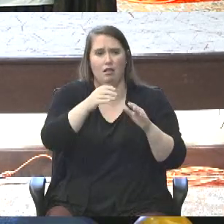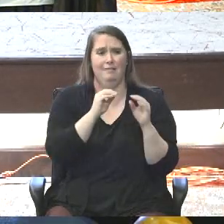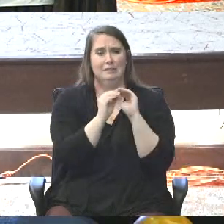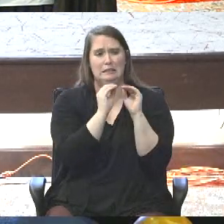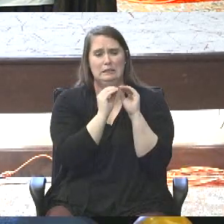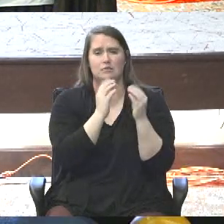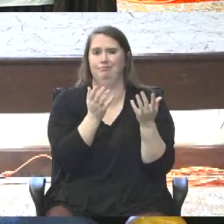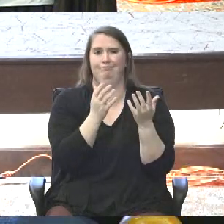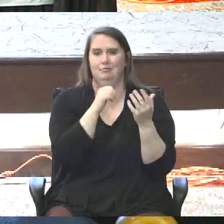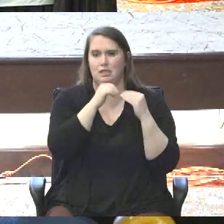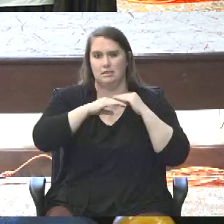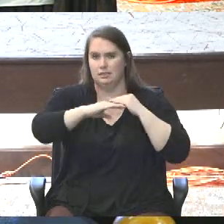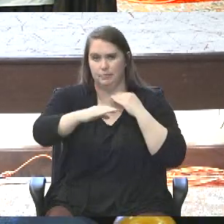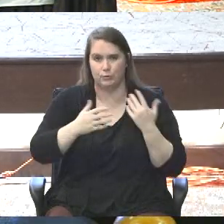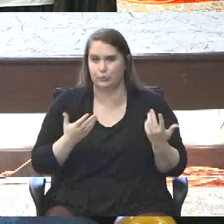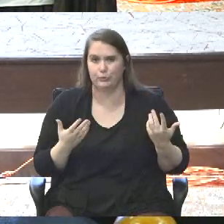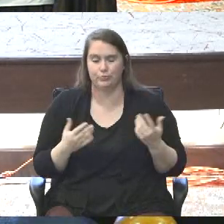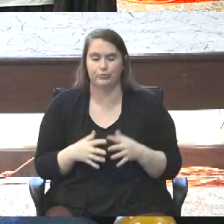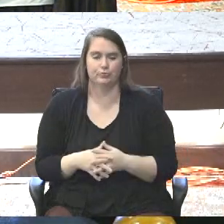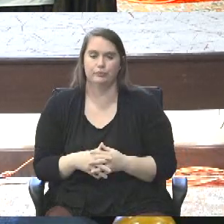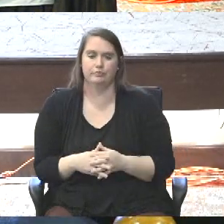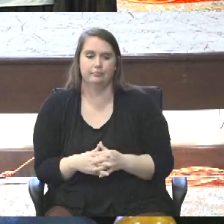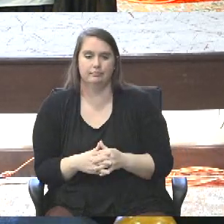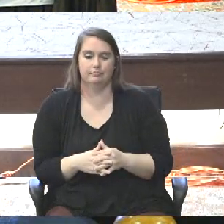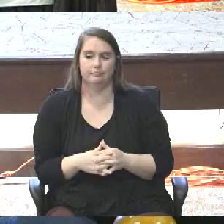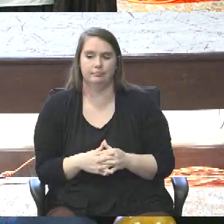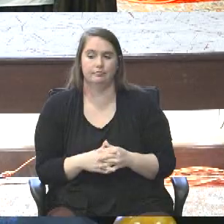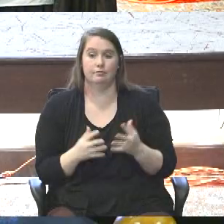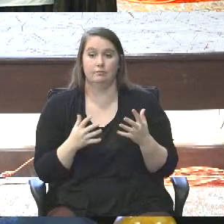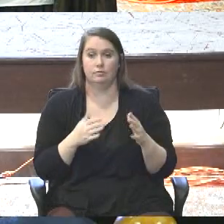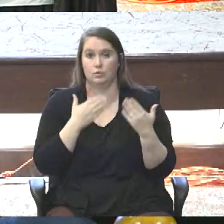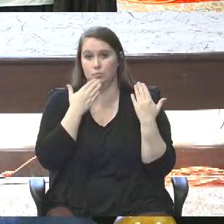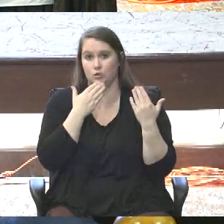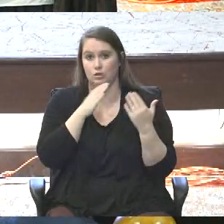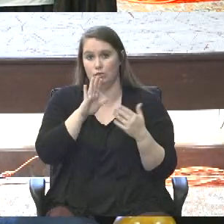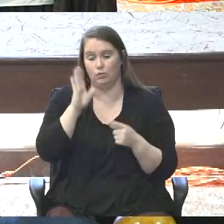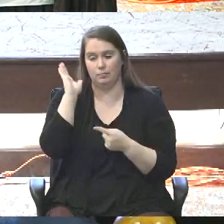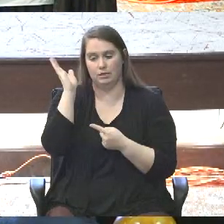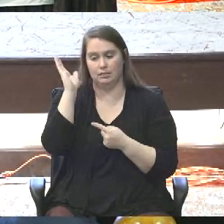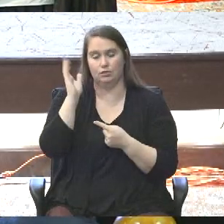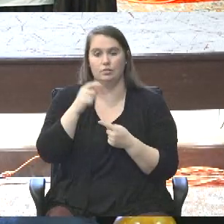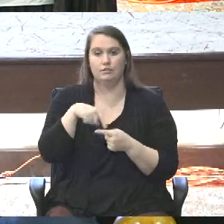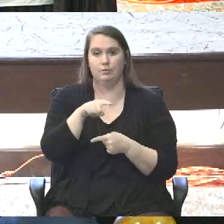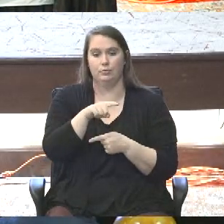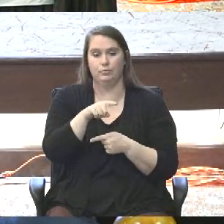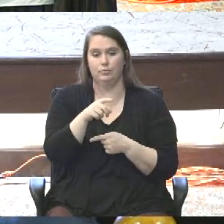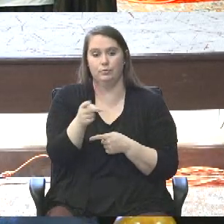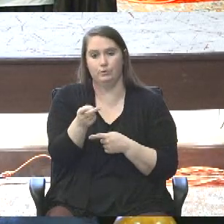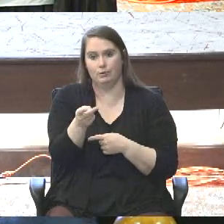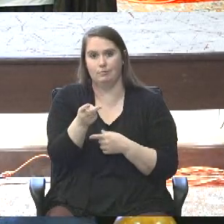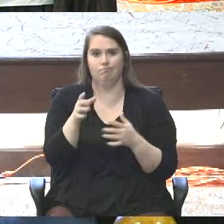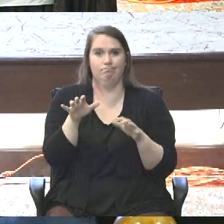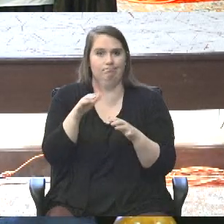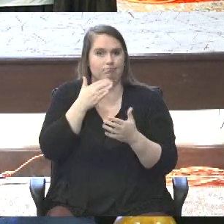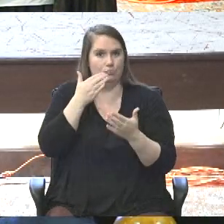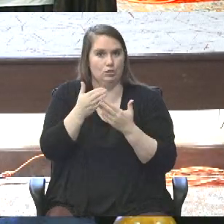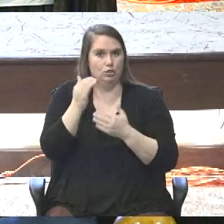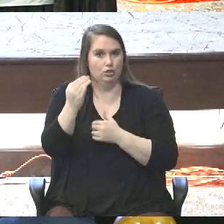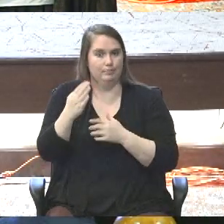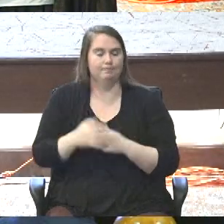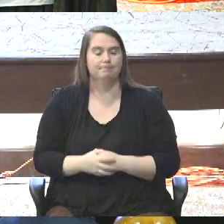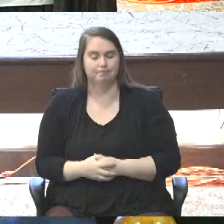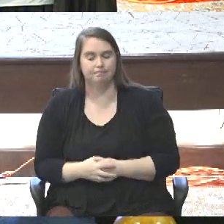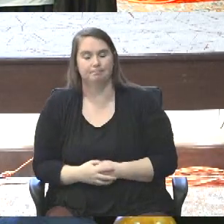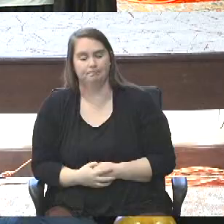we all know. Anyway, we're not voting on anything today, but appreciate the presentation, and you guys put a great package together here. Thank